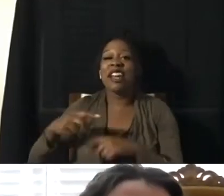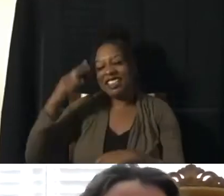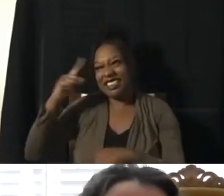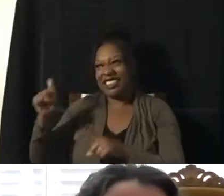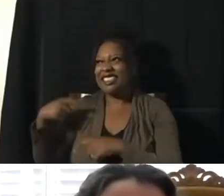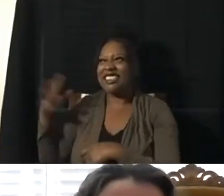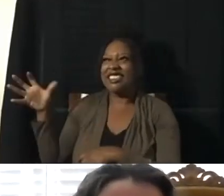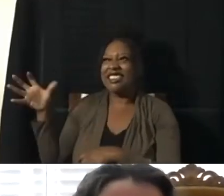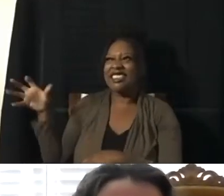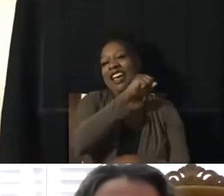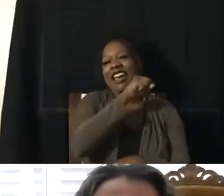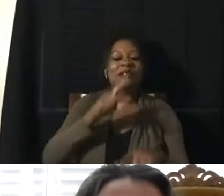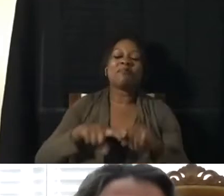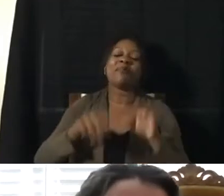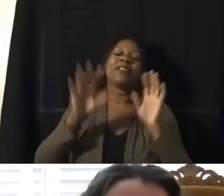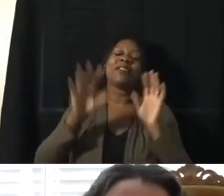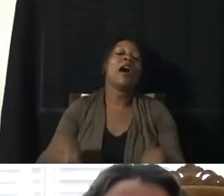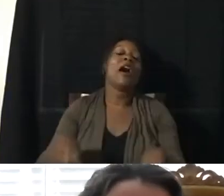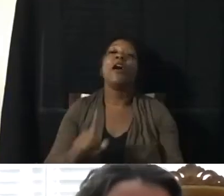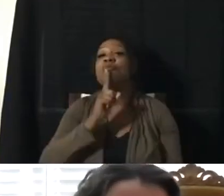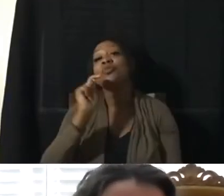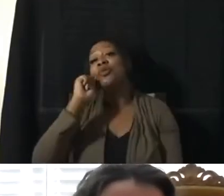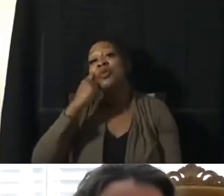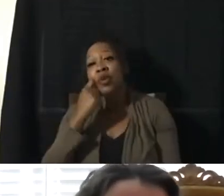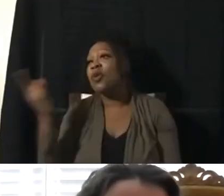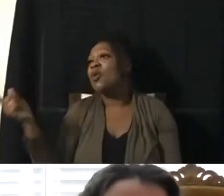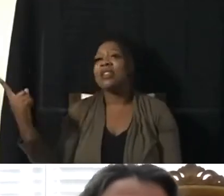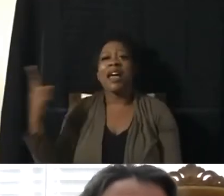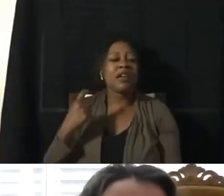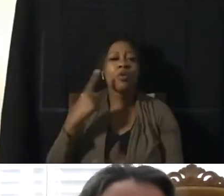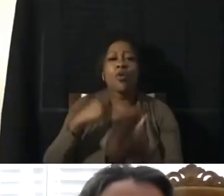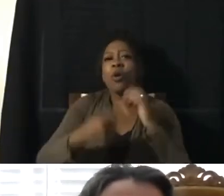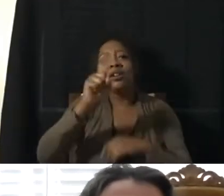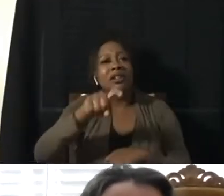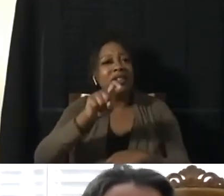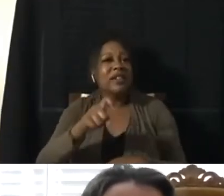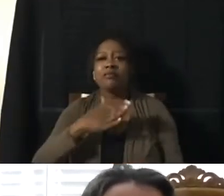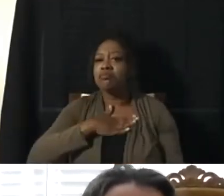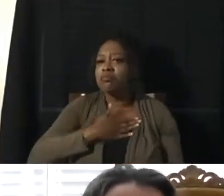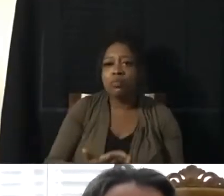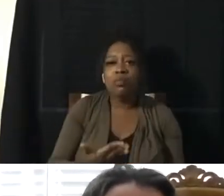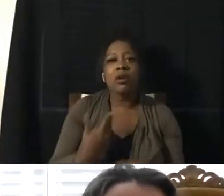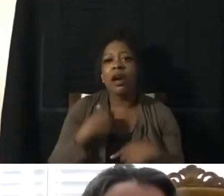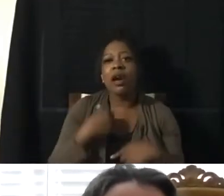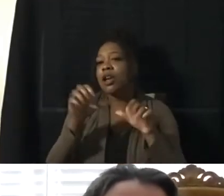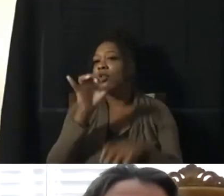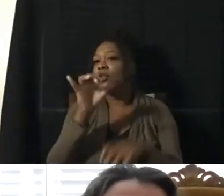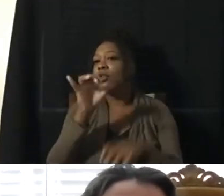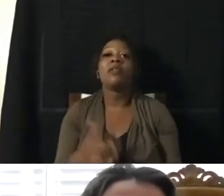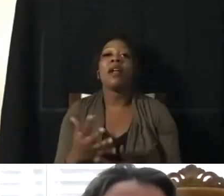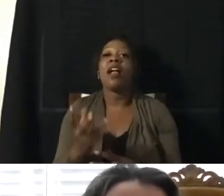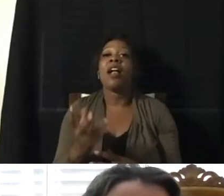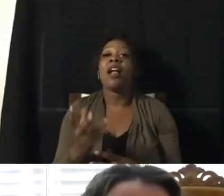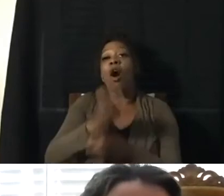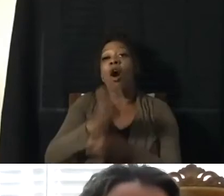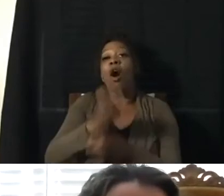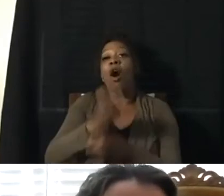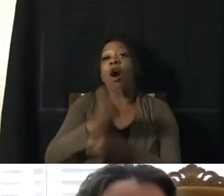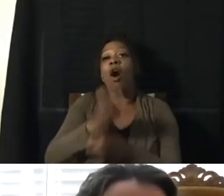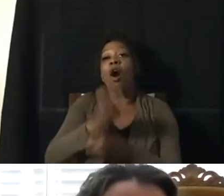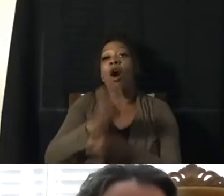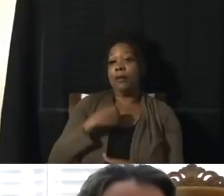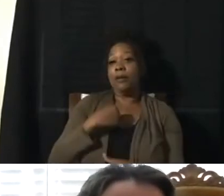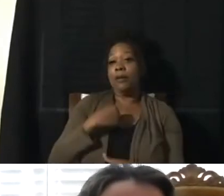no hesitation. It was, what do you need? Let's do that. I think the hardest challenges for me probably came more when I